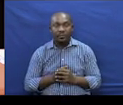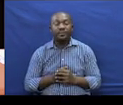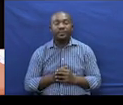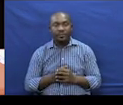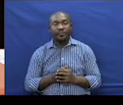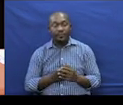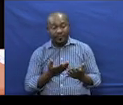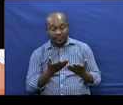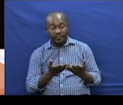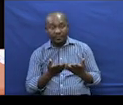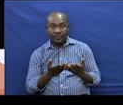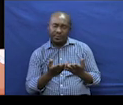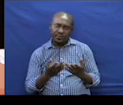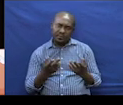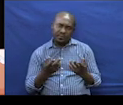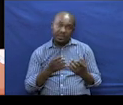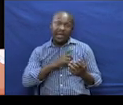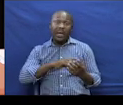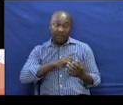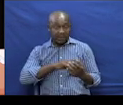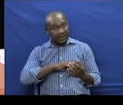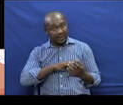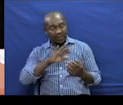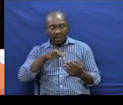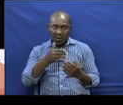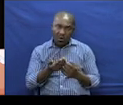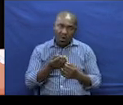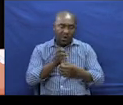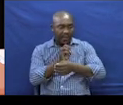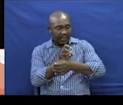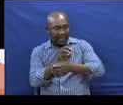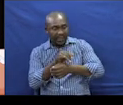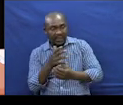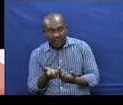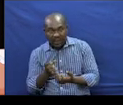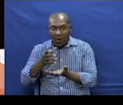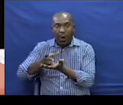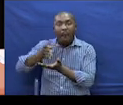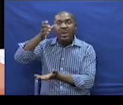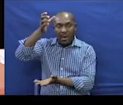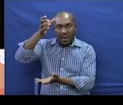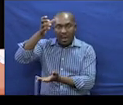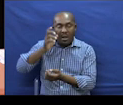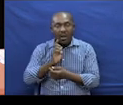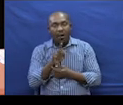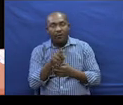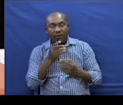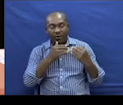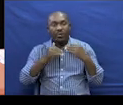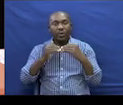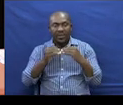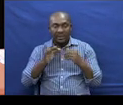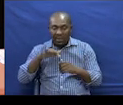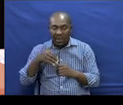These are also known as features, indicators, or pillars of democracy sometimes. So we look at